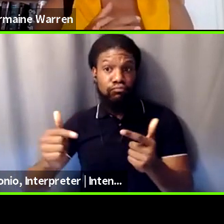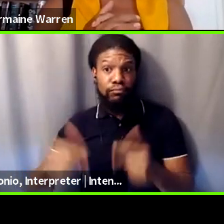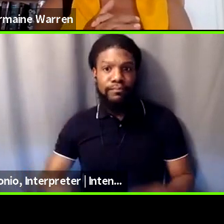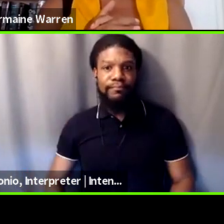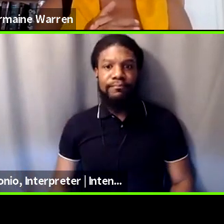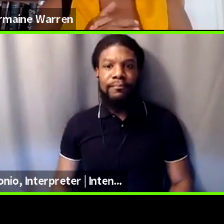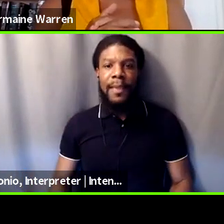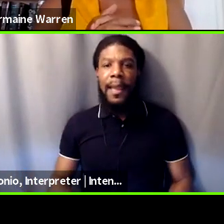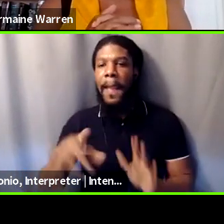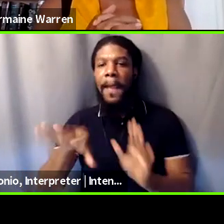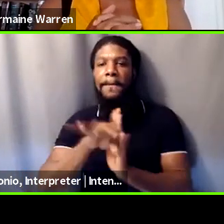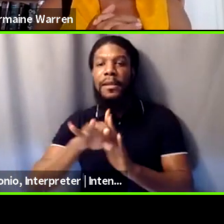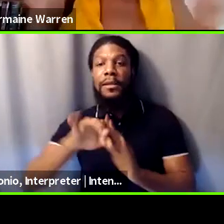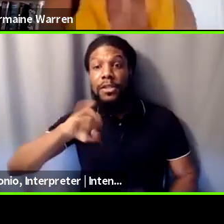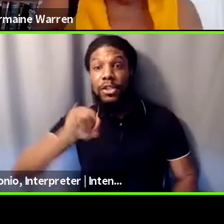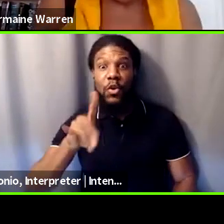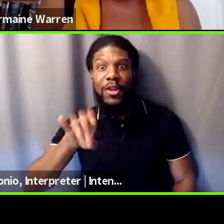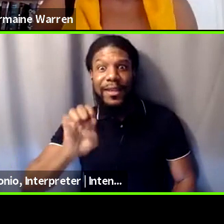Jodie. Wappen.